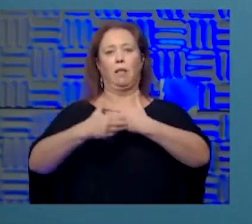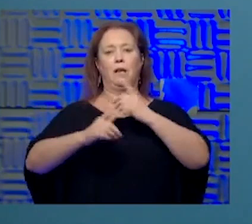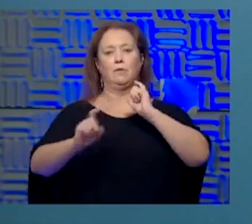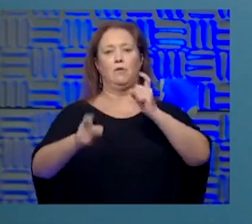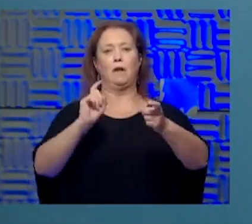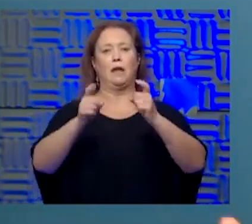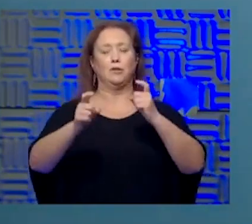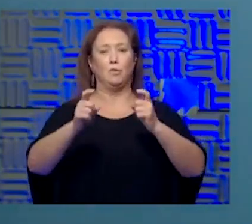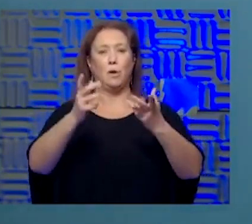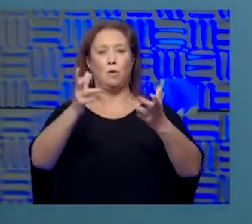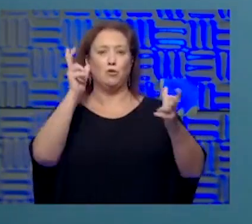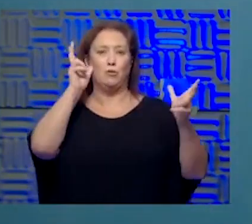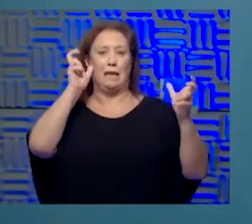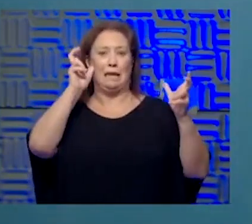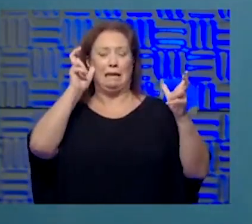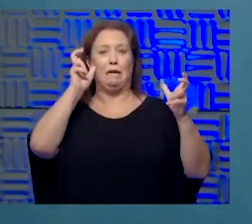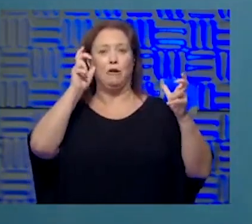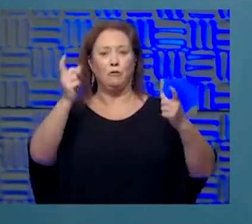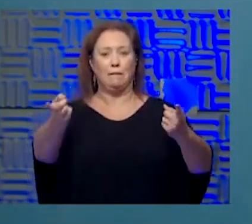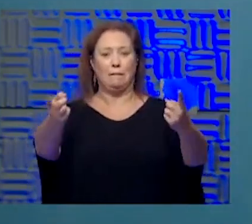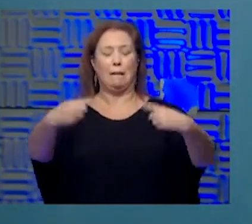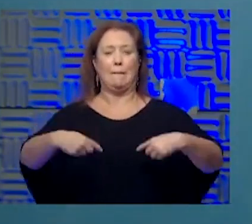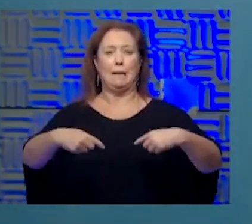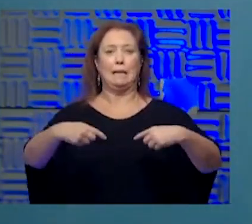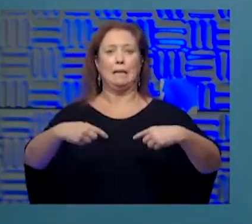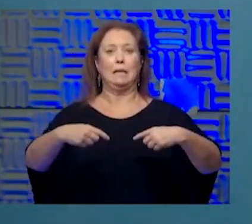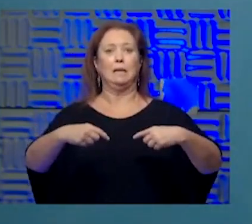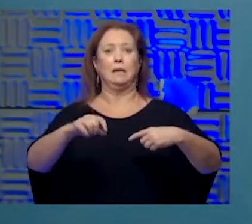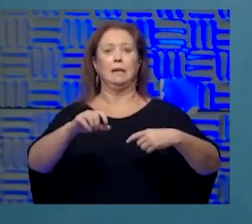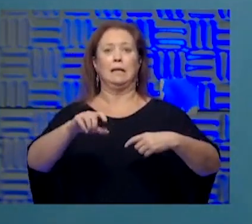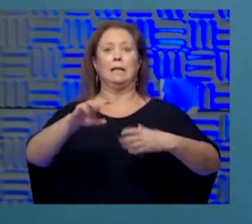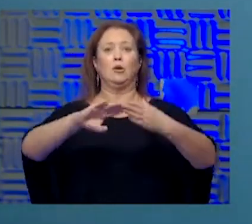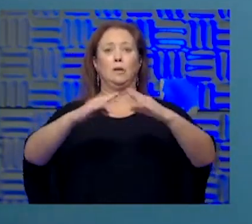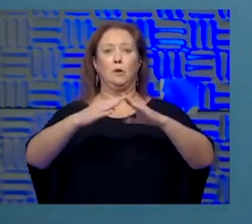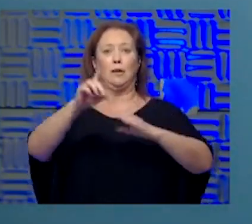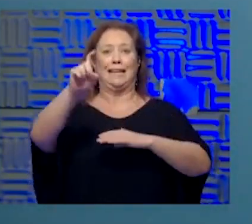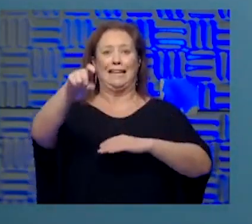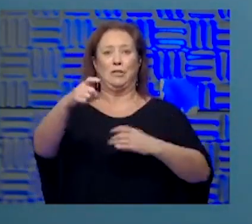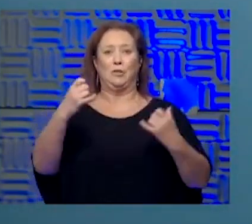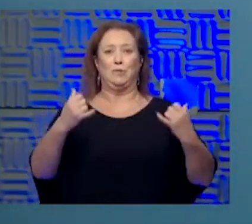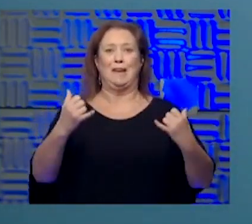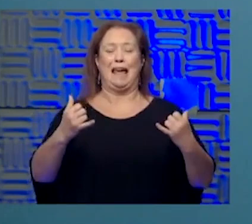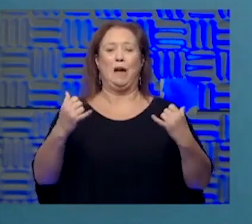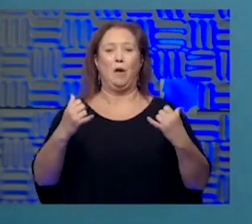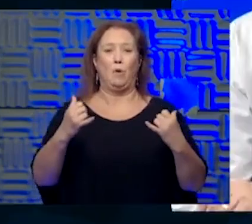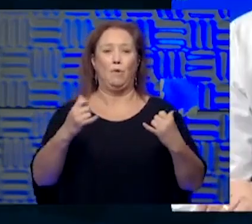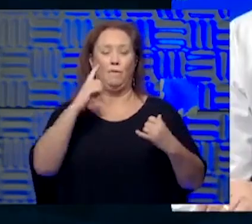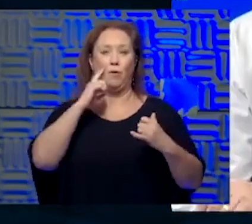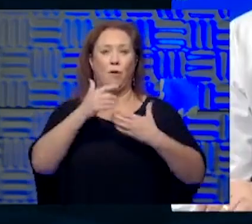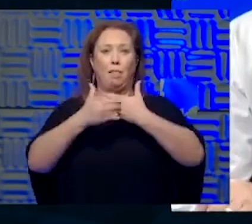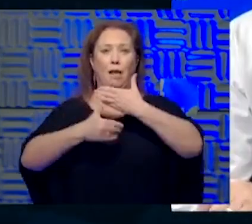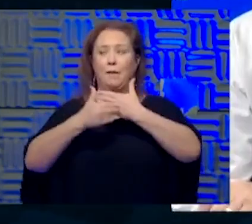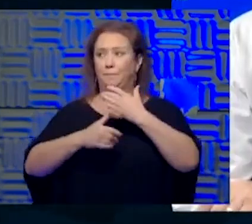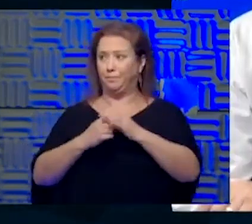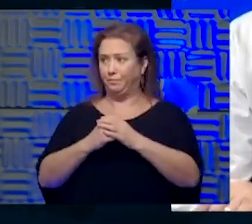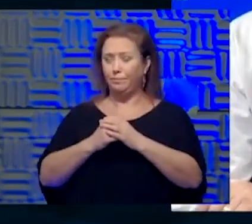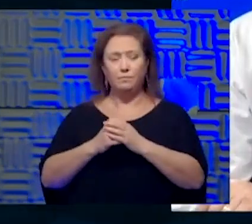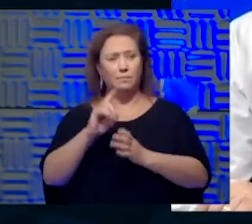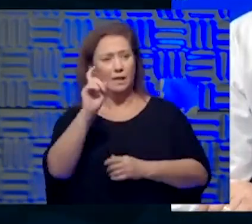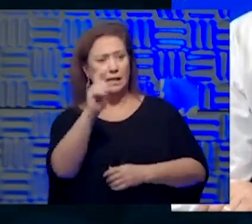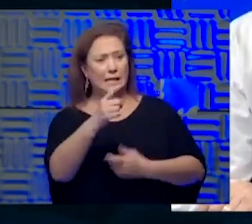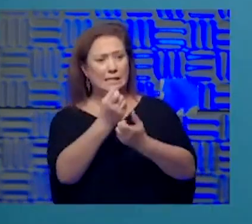to hear this message, to come in and know that their community needs them now. Chelsea, is it safe to give blood?